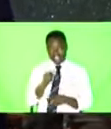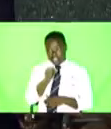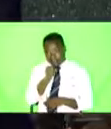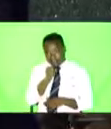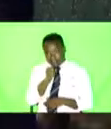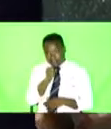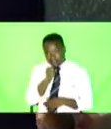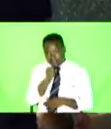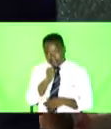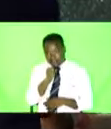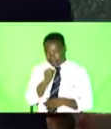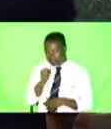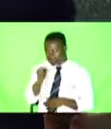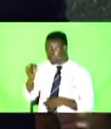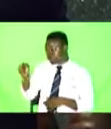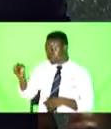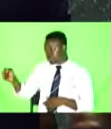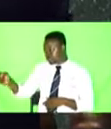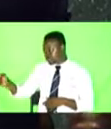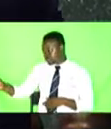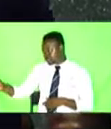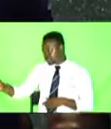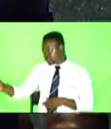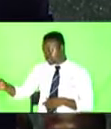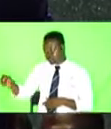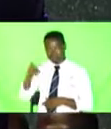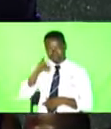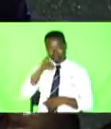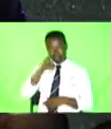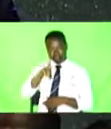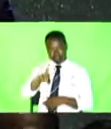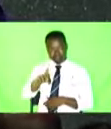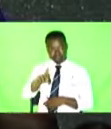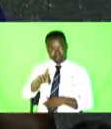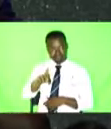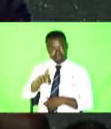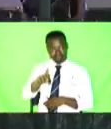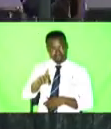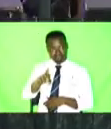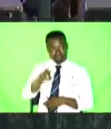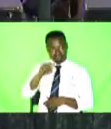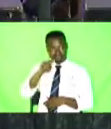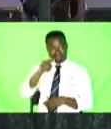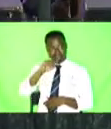to Dr. Jimmy Mackin.